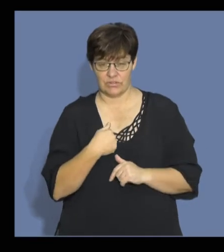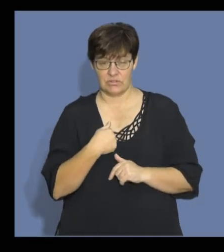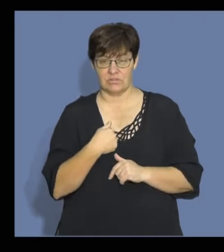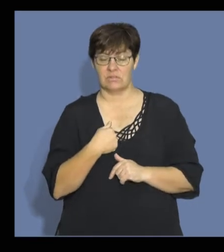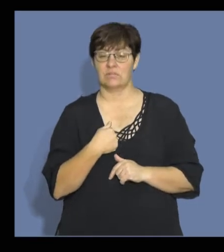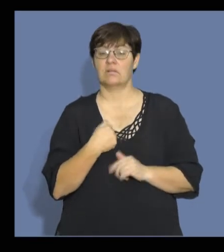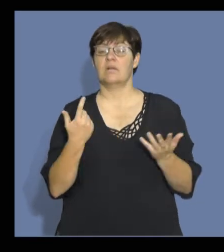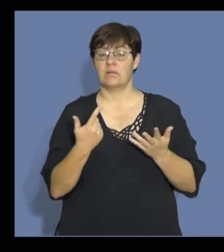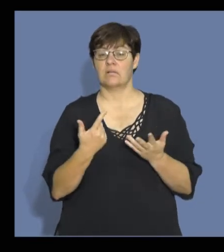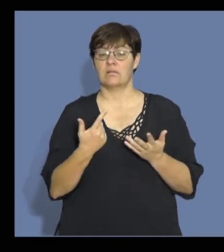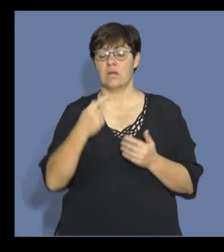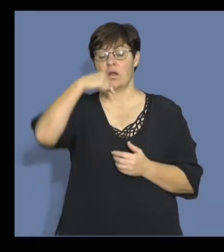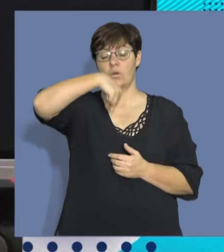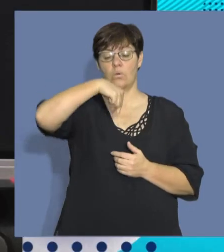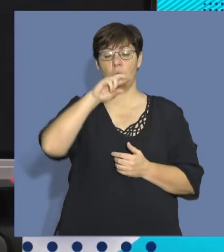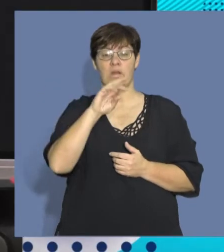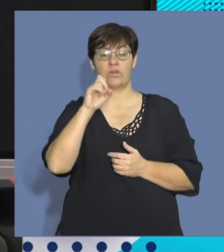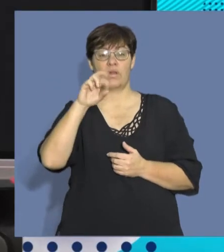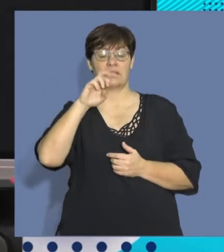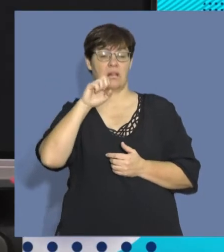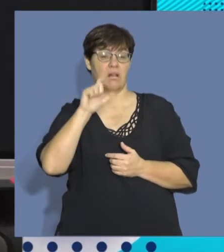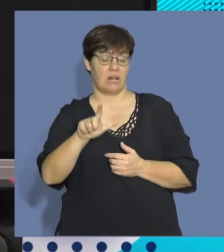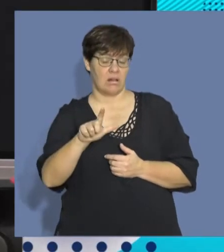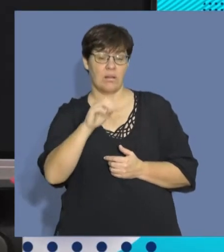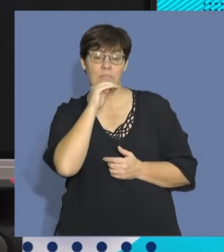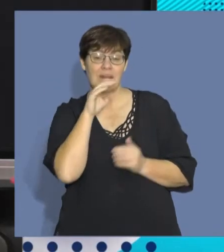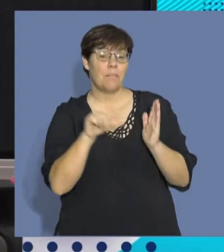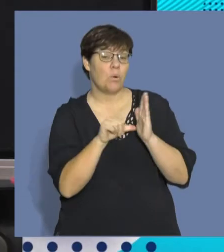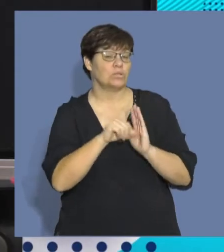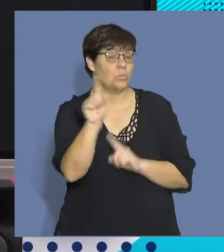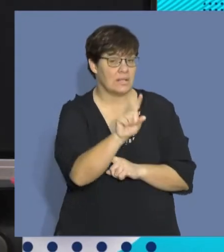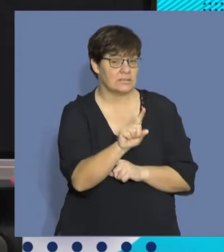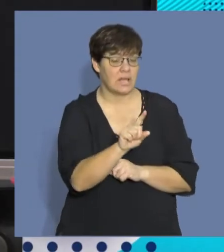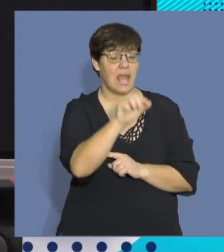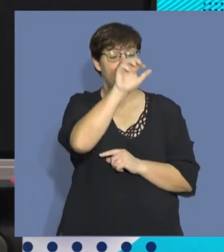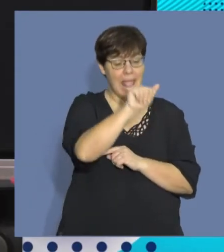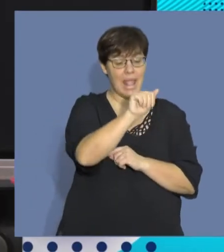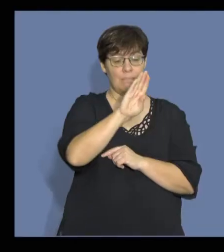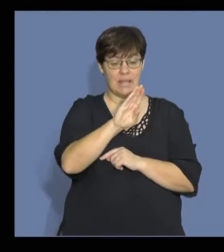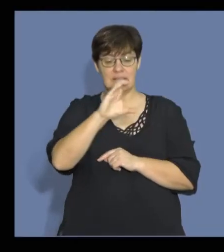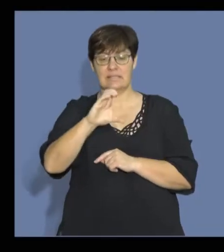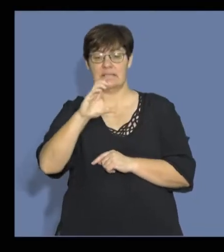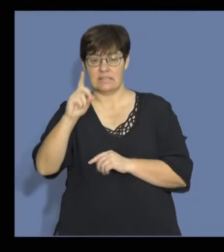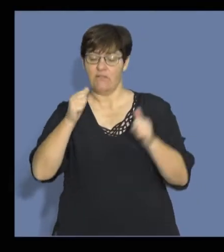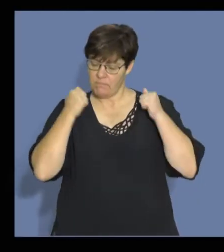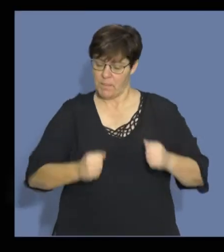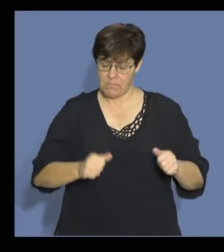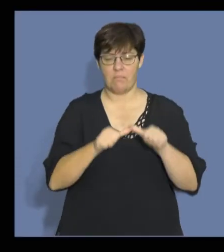remember when talking about quadrilaterals is the ordering of the letters is important. So if I had spoken about the